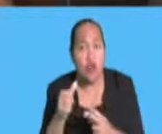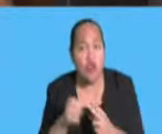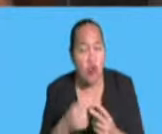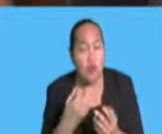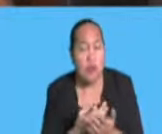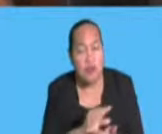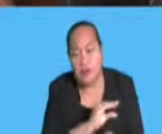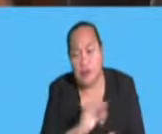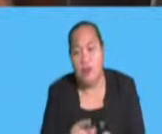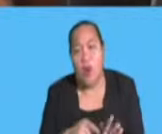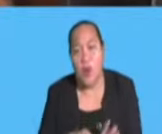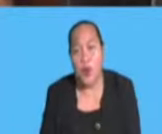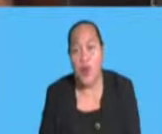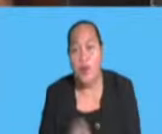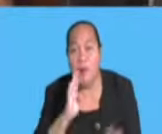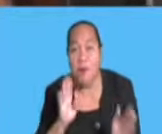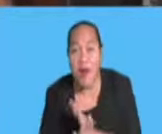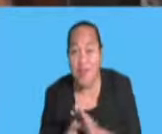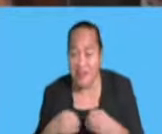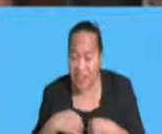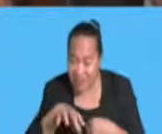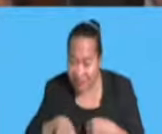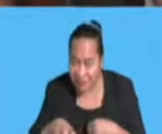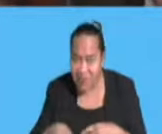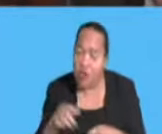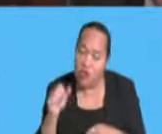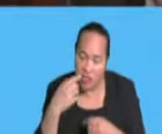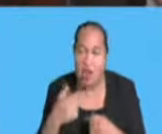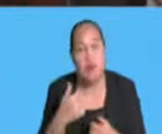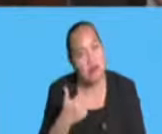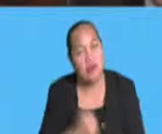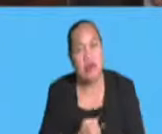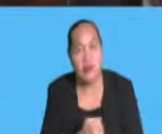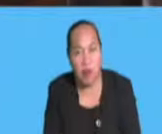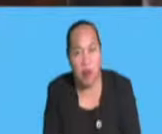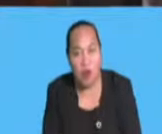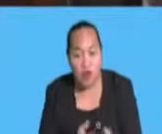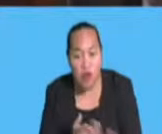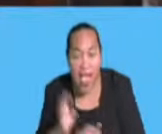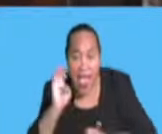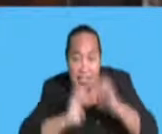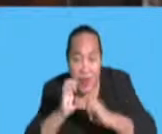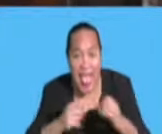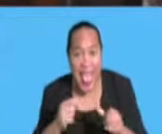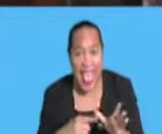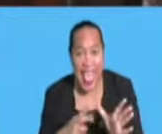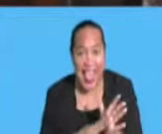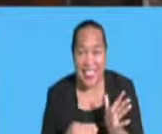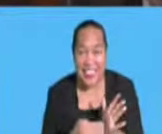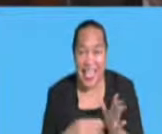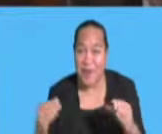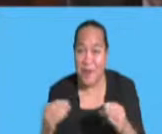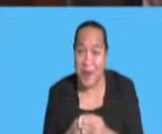youth. The private sector has also shown their support, most notably through the assessment by the ANZ Bank of